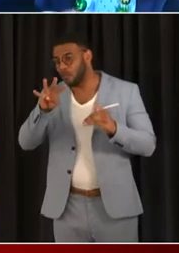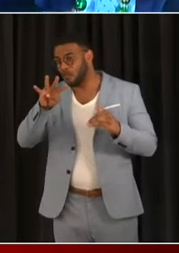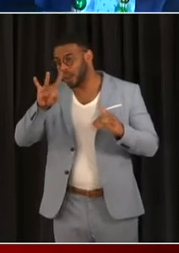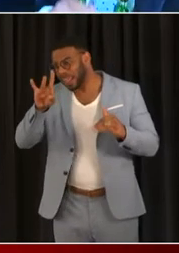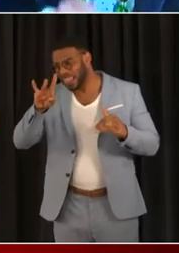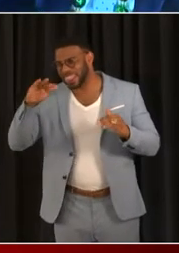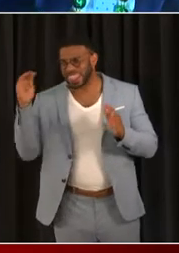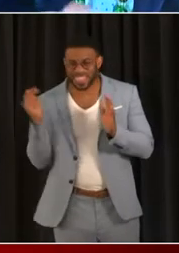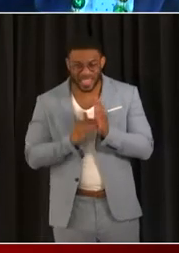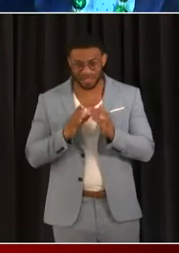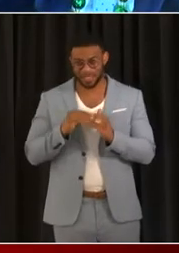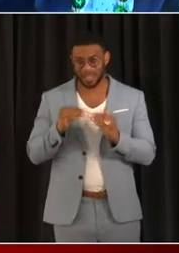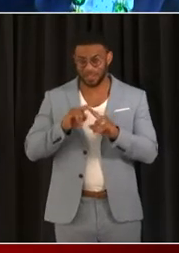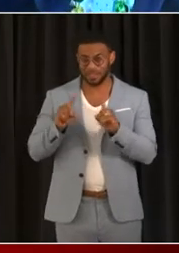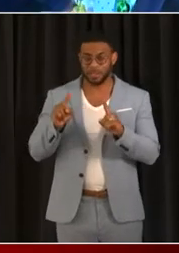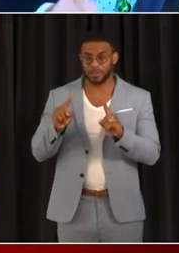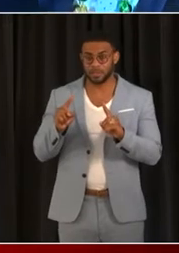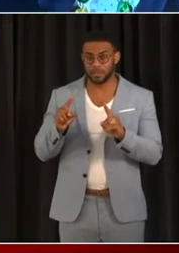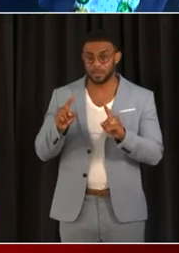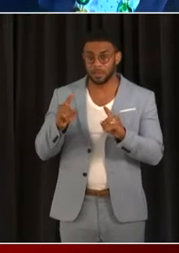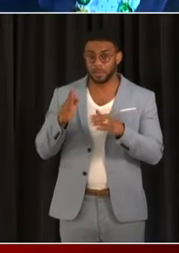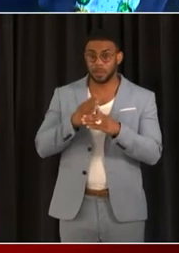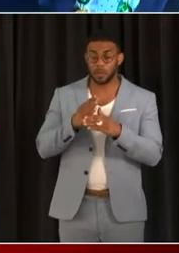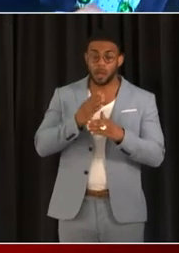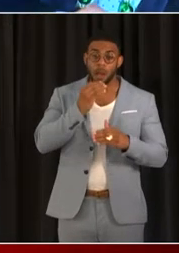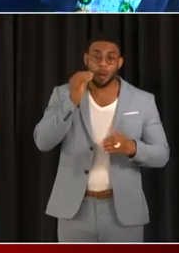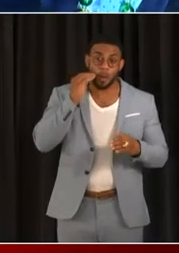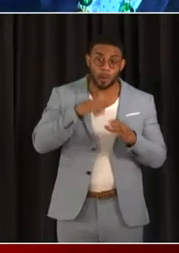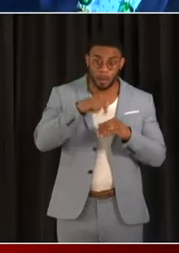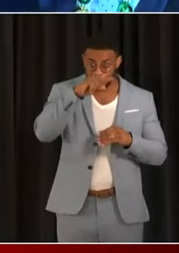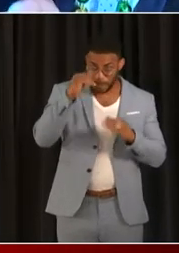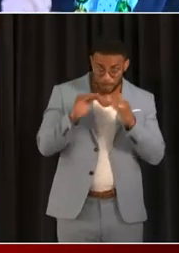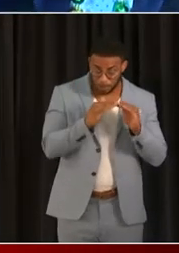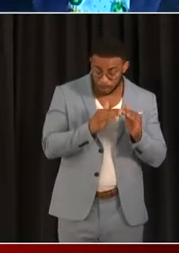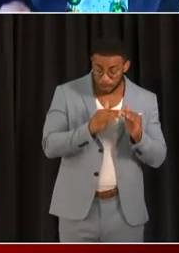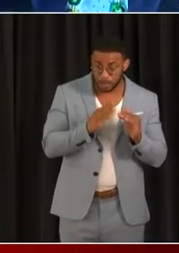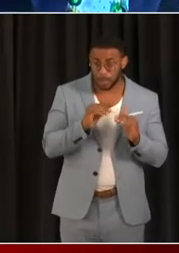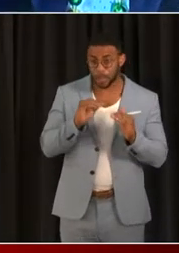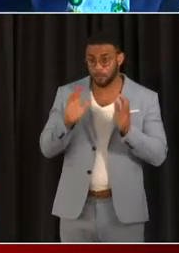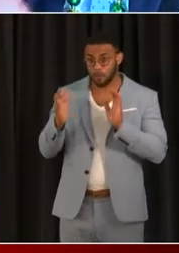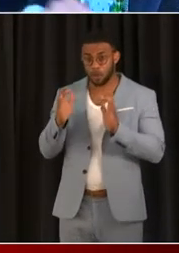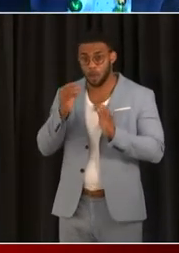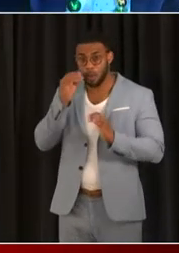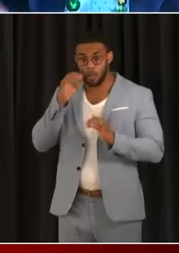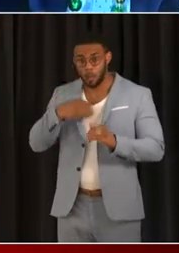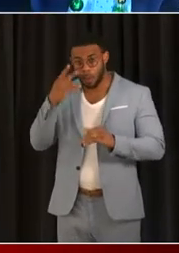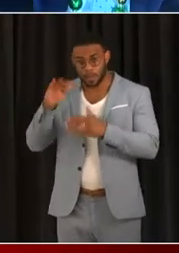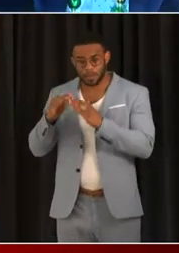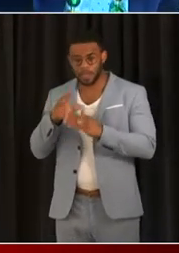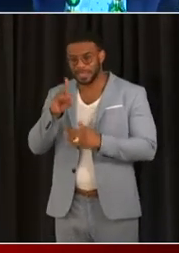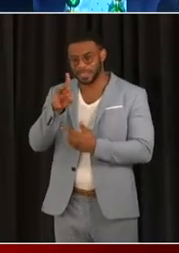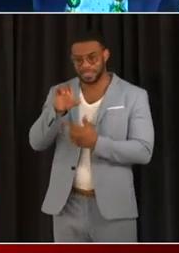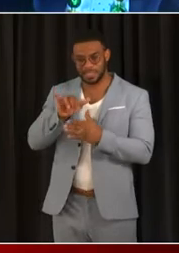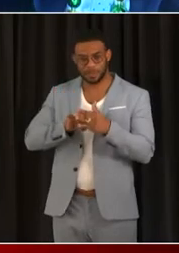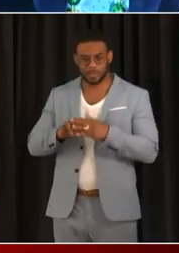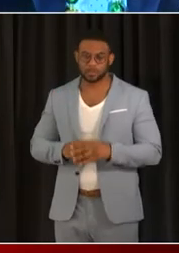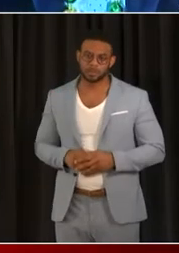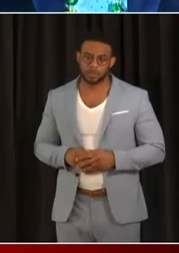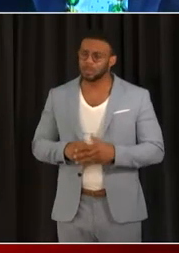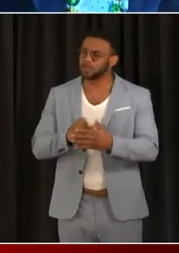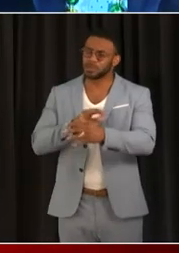a $48,000 difference between homes in Black neighborhoods and homes in white neighborhoods in the D.C.